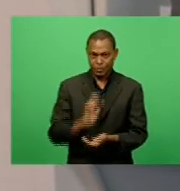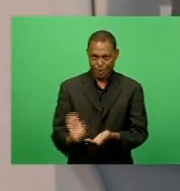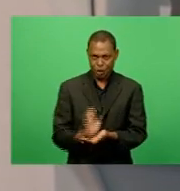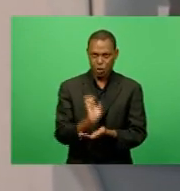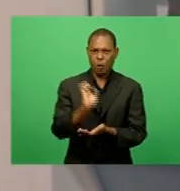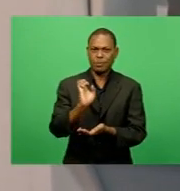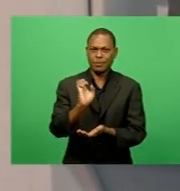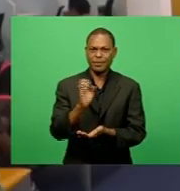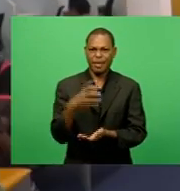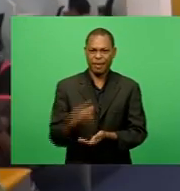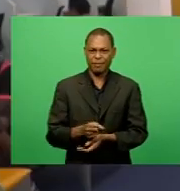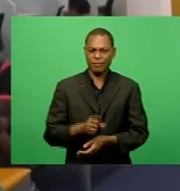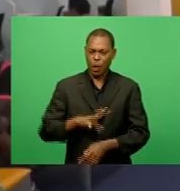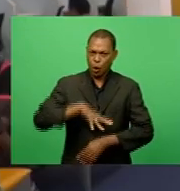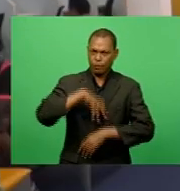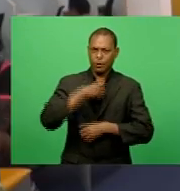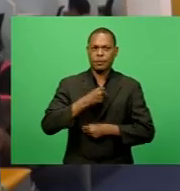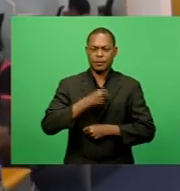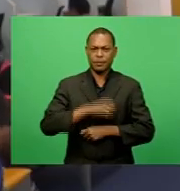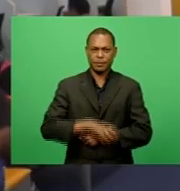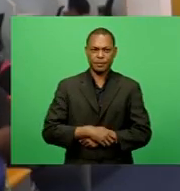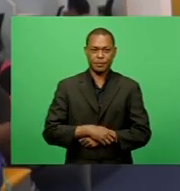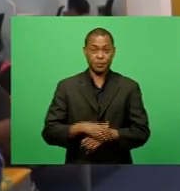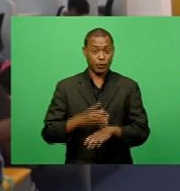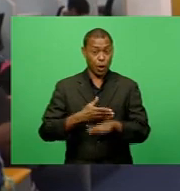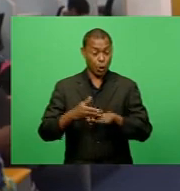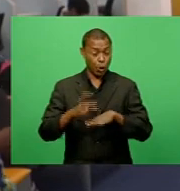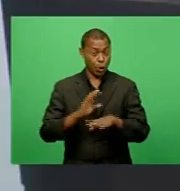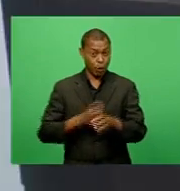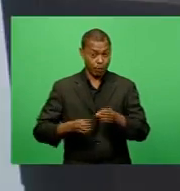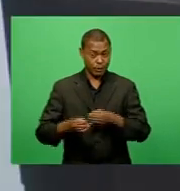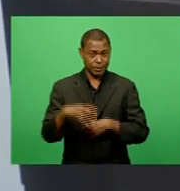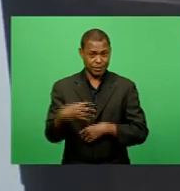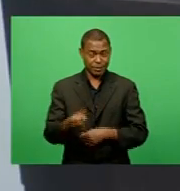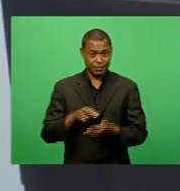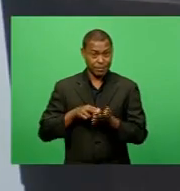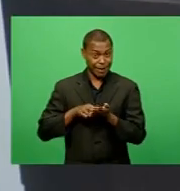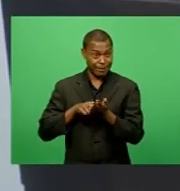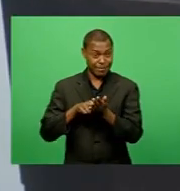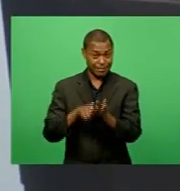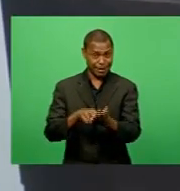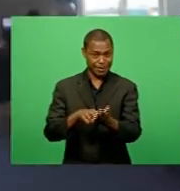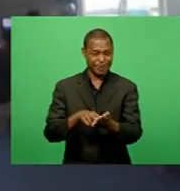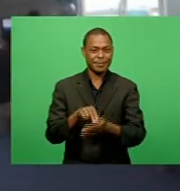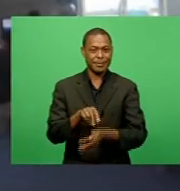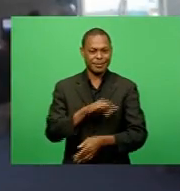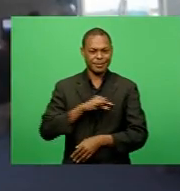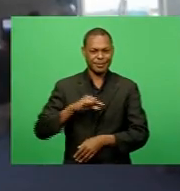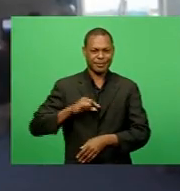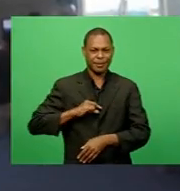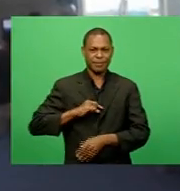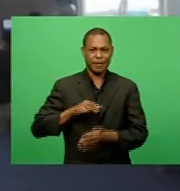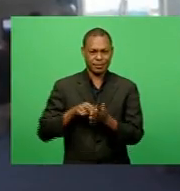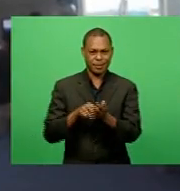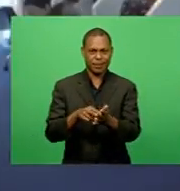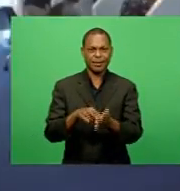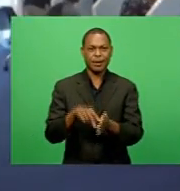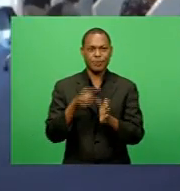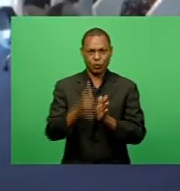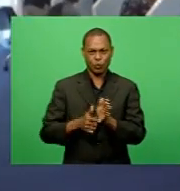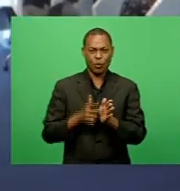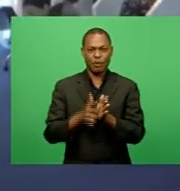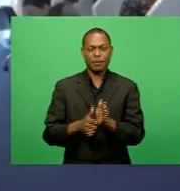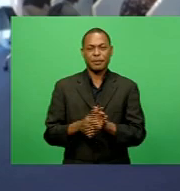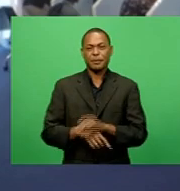back the confidence. The new office will house the Nandi staff and also some staff from the Lautoka office. Felipe